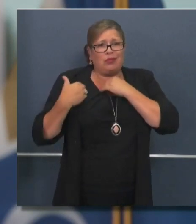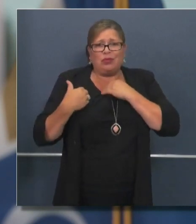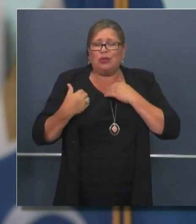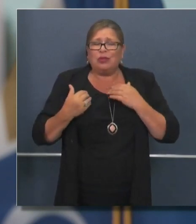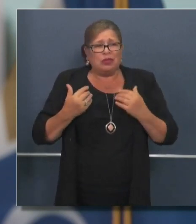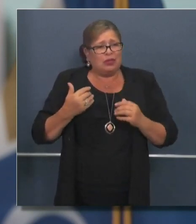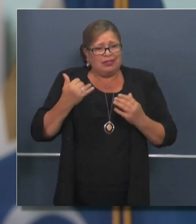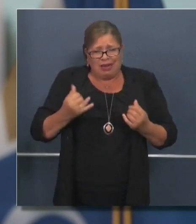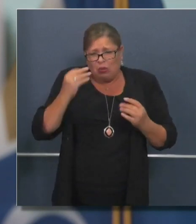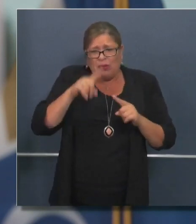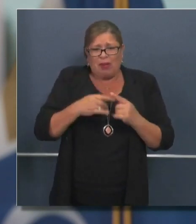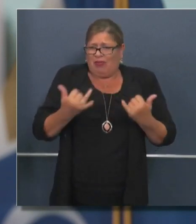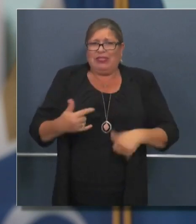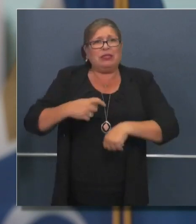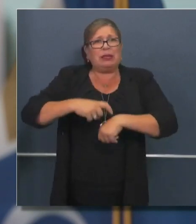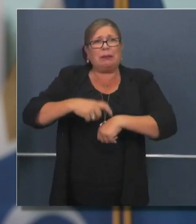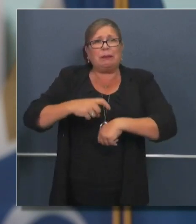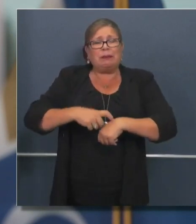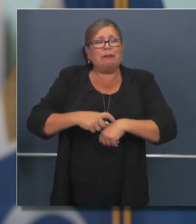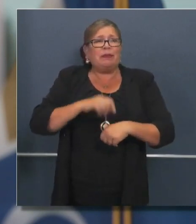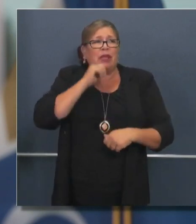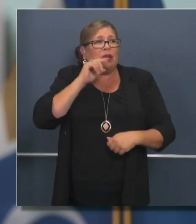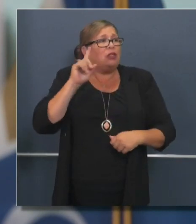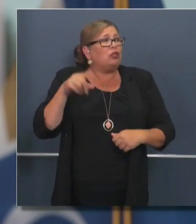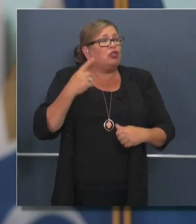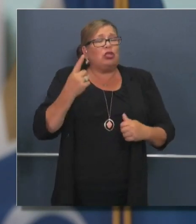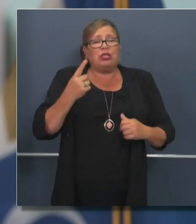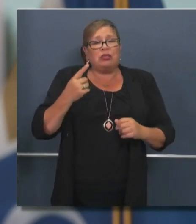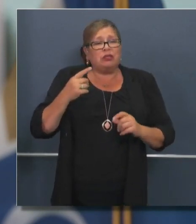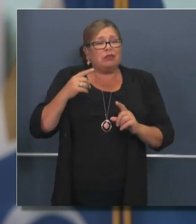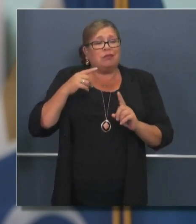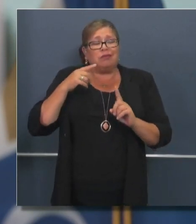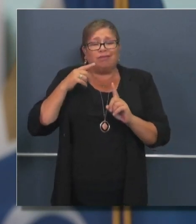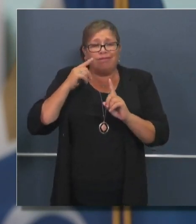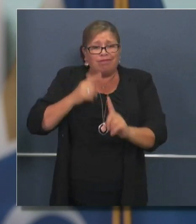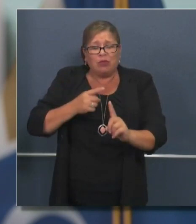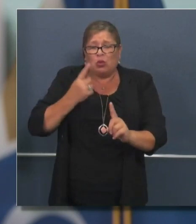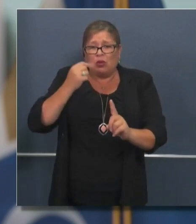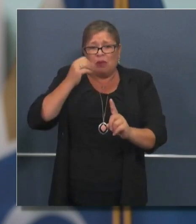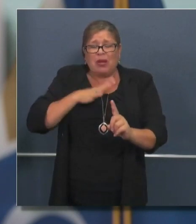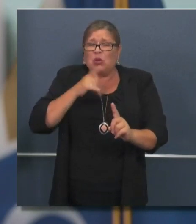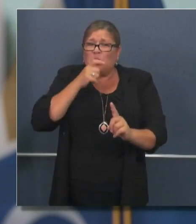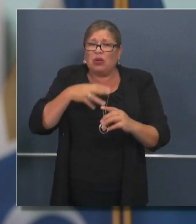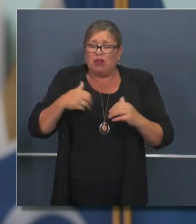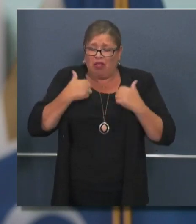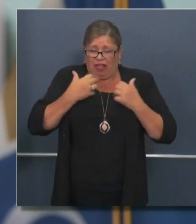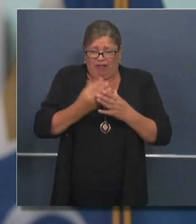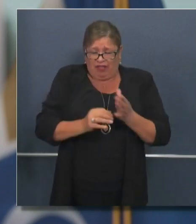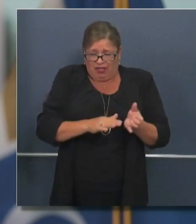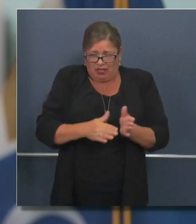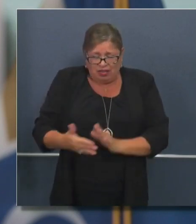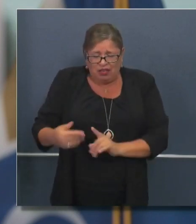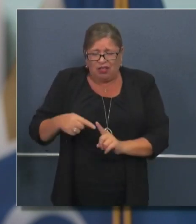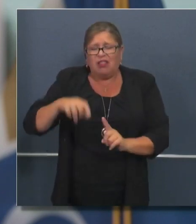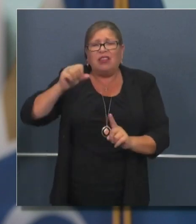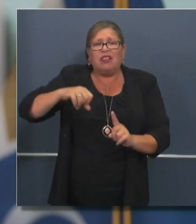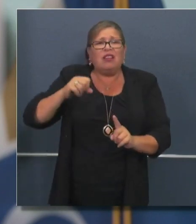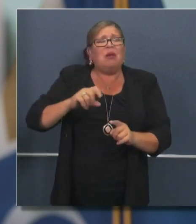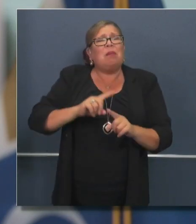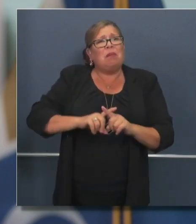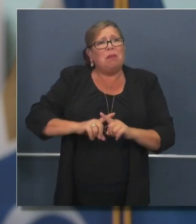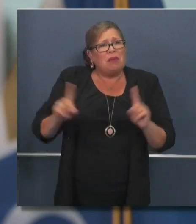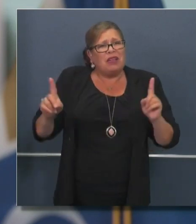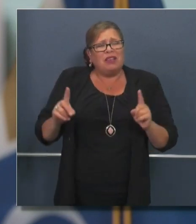more meaningful, not just in the spirit of a young man whose life was taken away, but in the spirit of so many